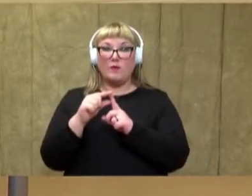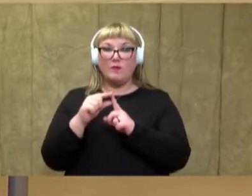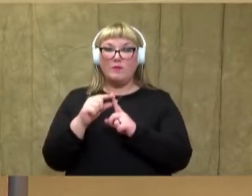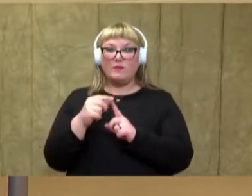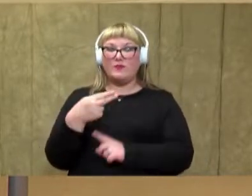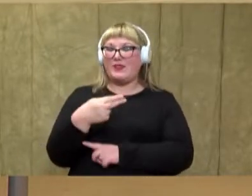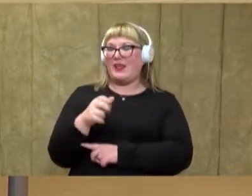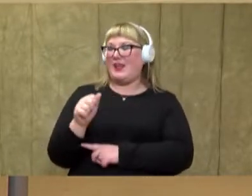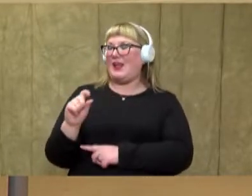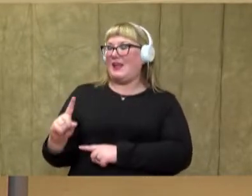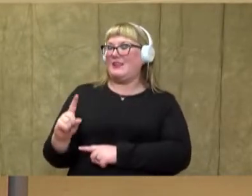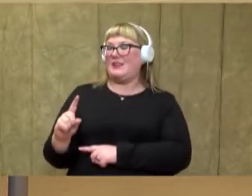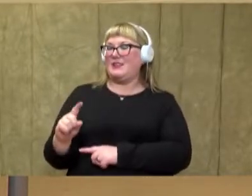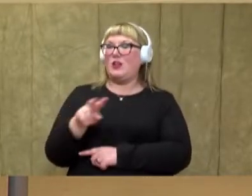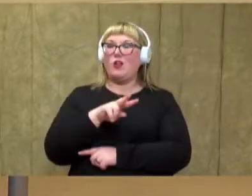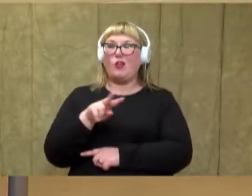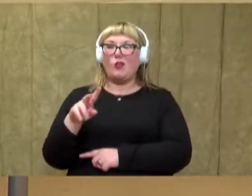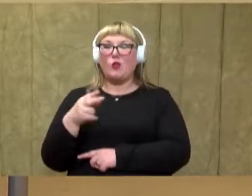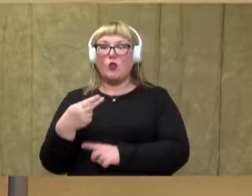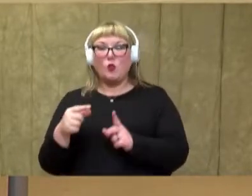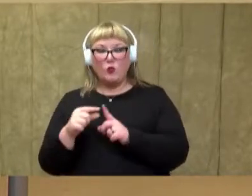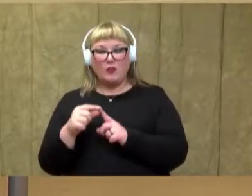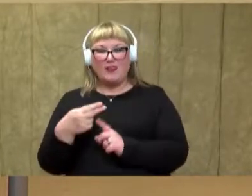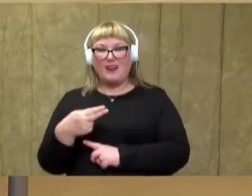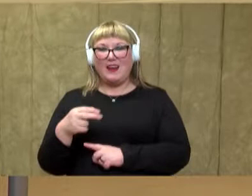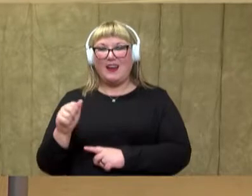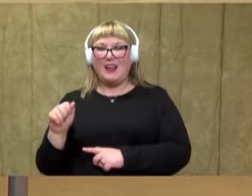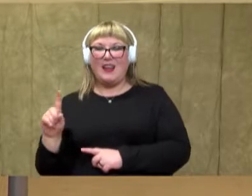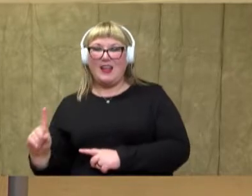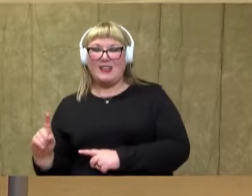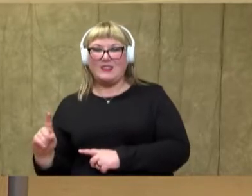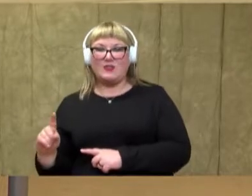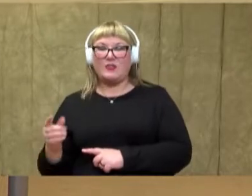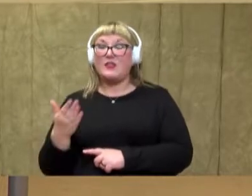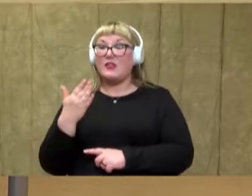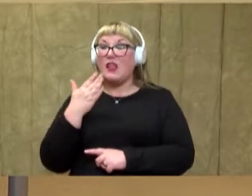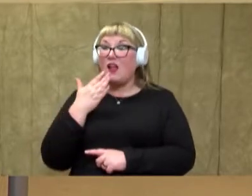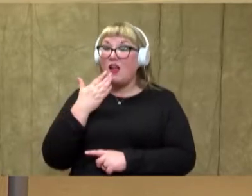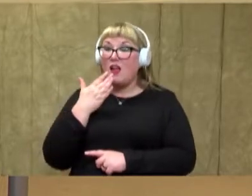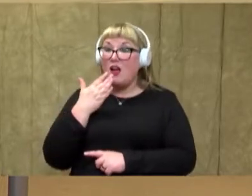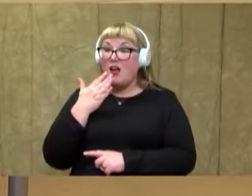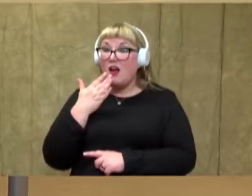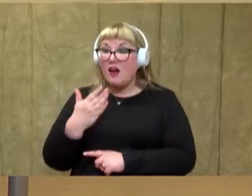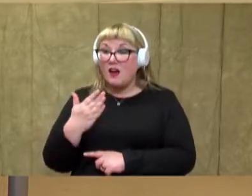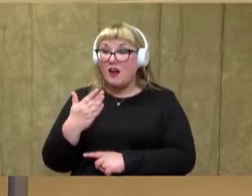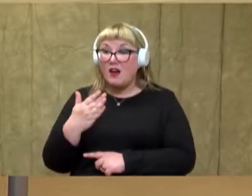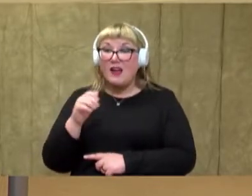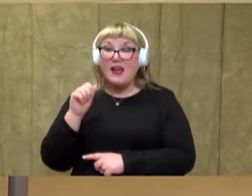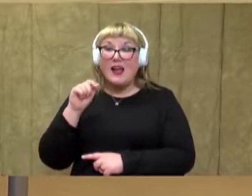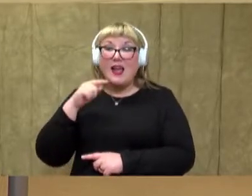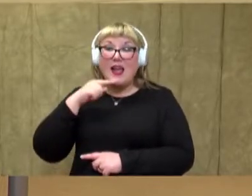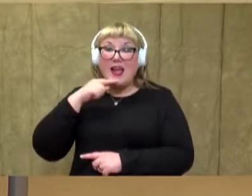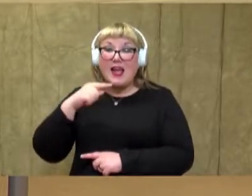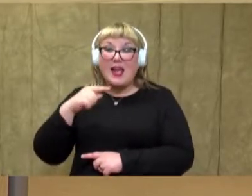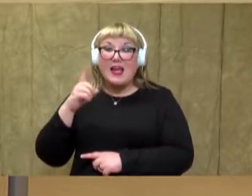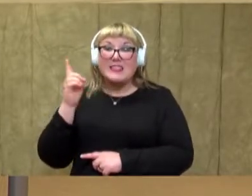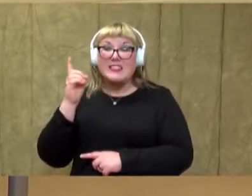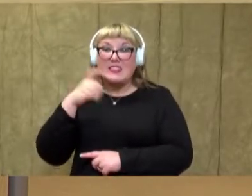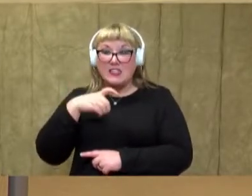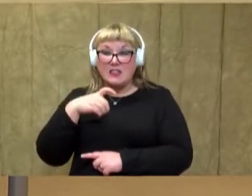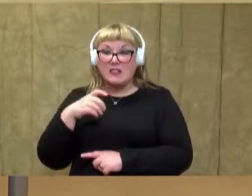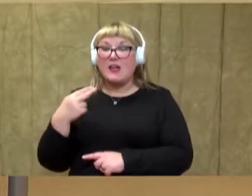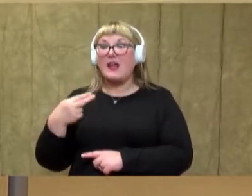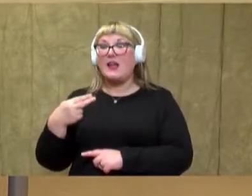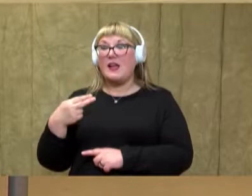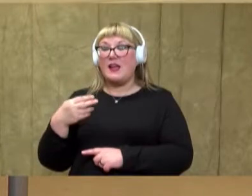Once you see that word, I want you to start making the sounds that each letter represents. We're gonna make it sound like a song. We're gonna read that word. We are